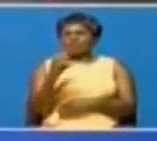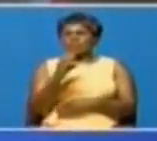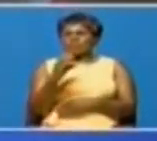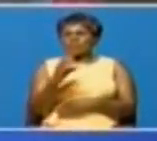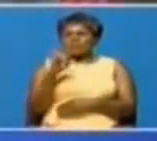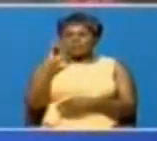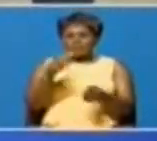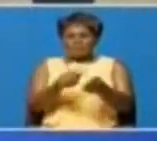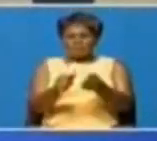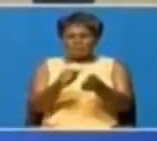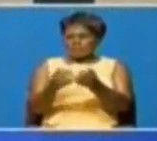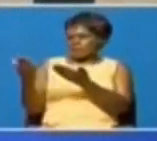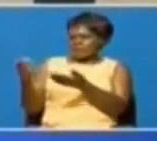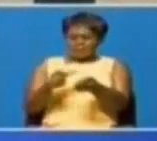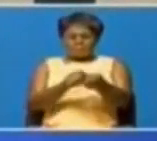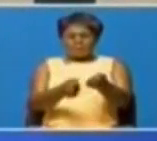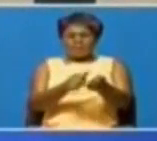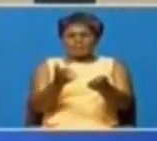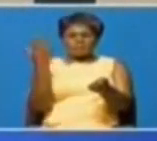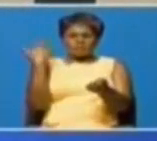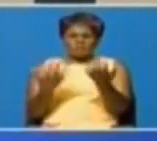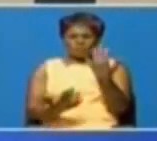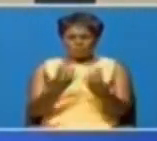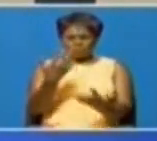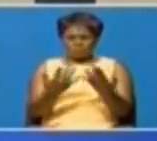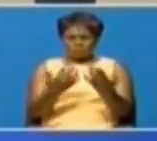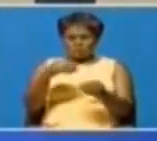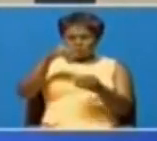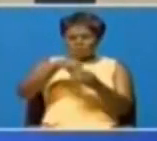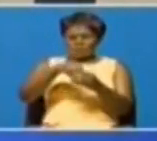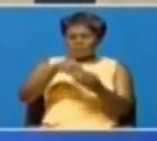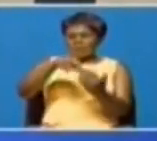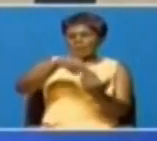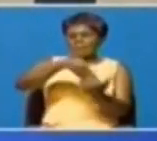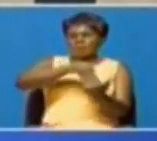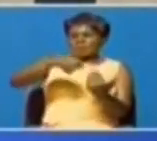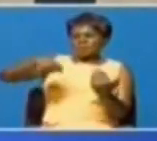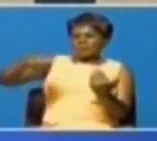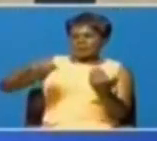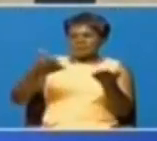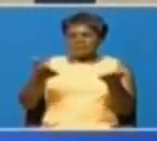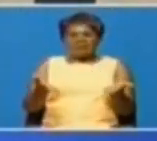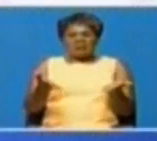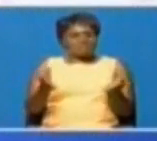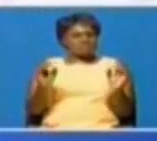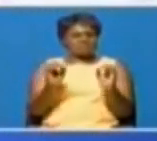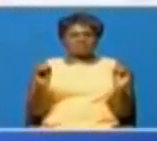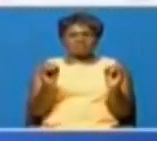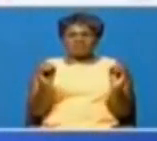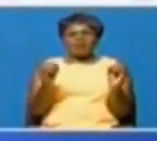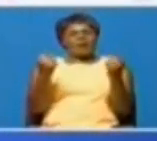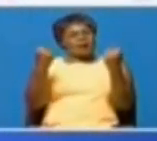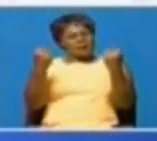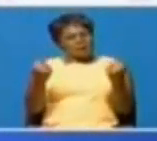this maize point. The maize was previously boiled and sold inside polythene bags. All that is no more. Imekuwa